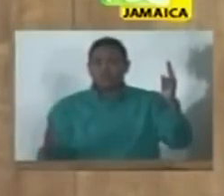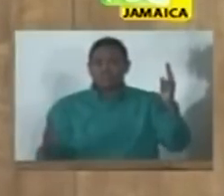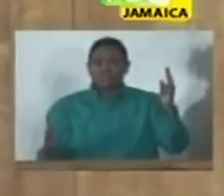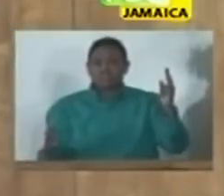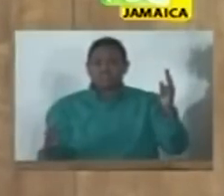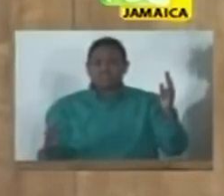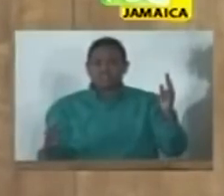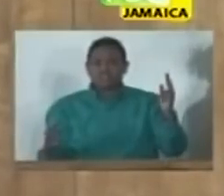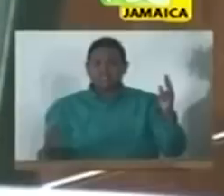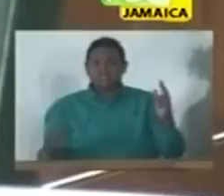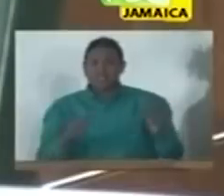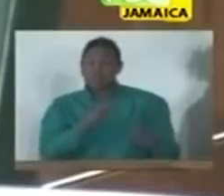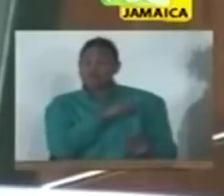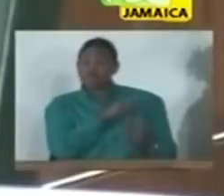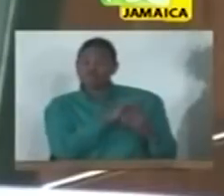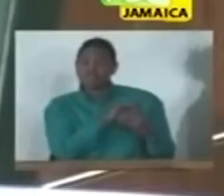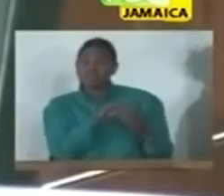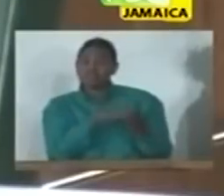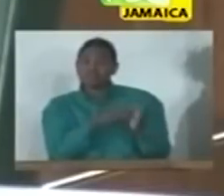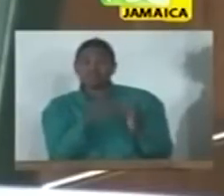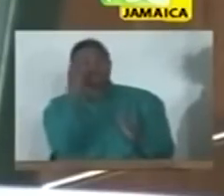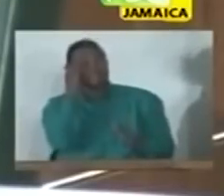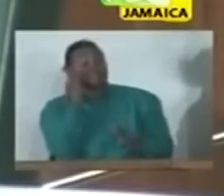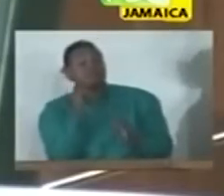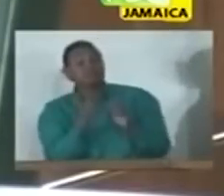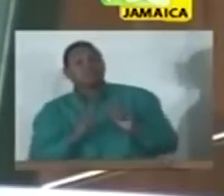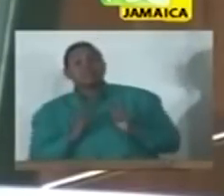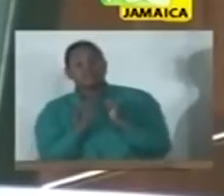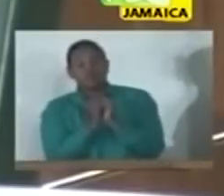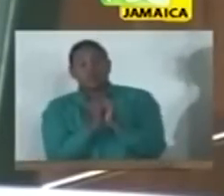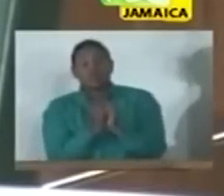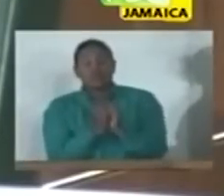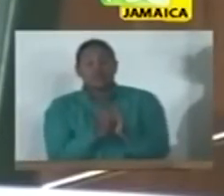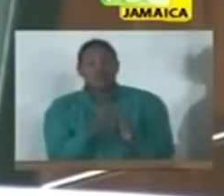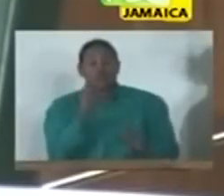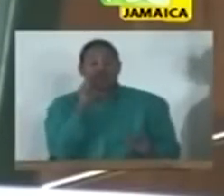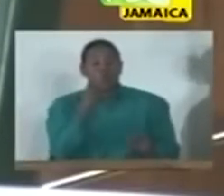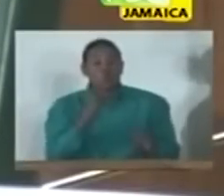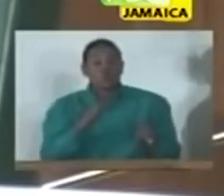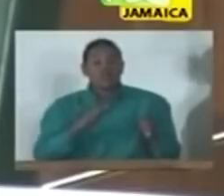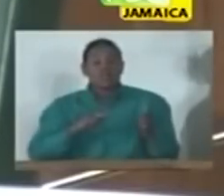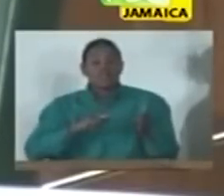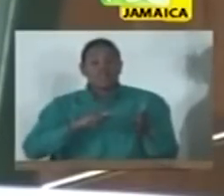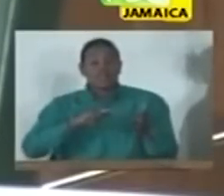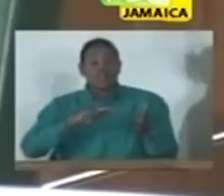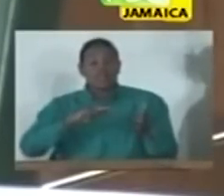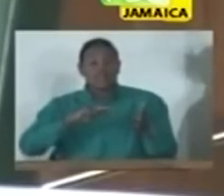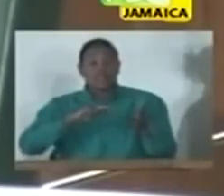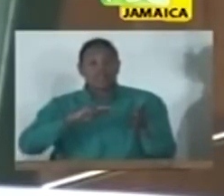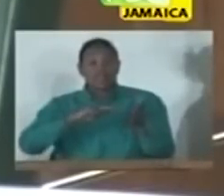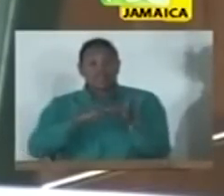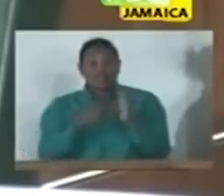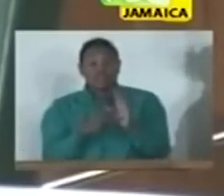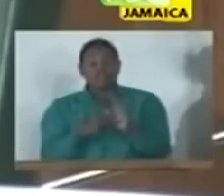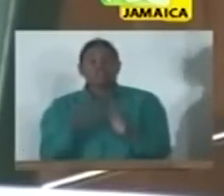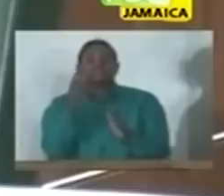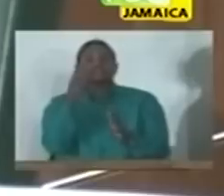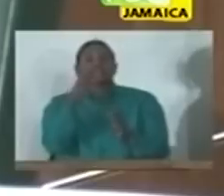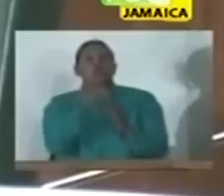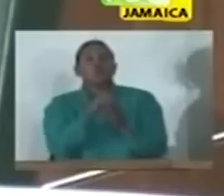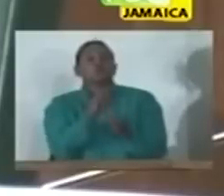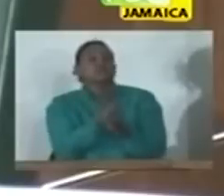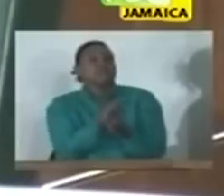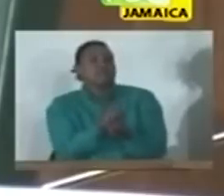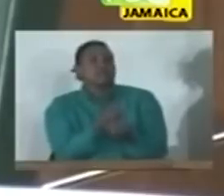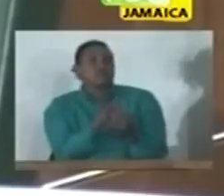cohabitation. And if you look at the definition of cohabitation, you see it includes sexual relations.